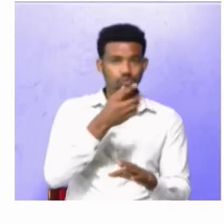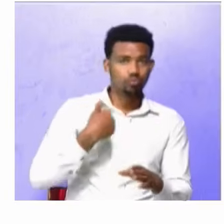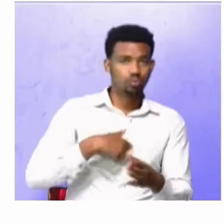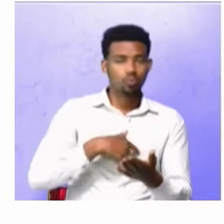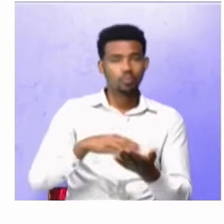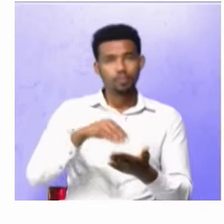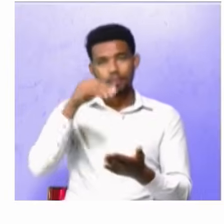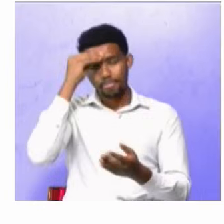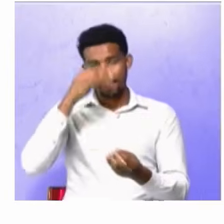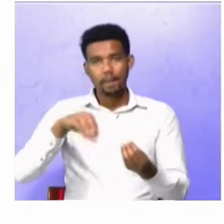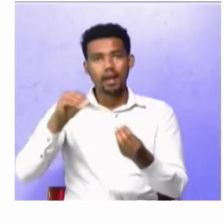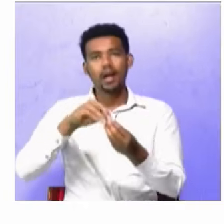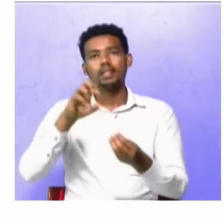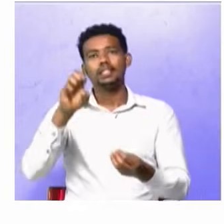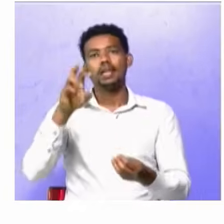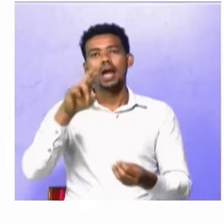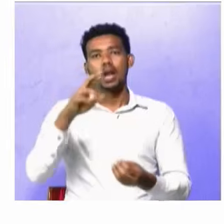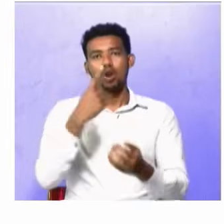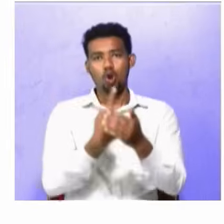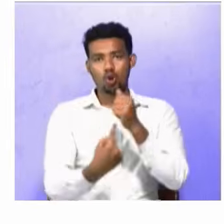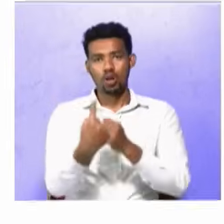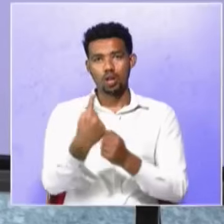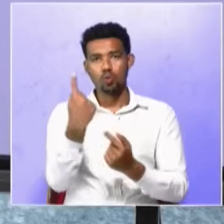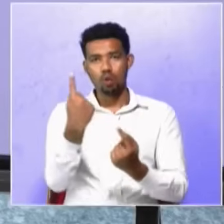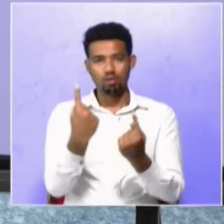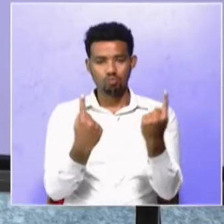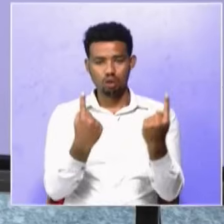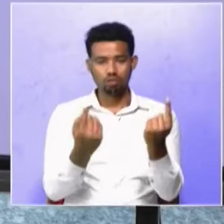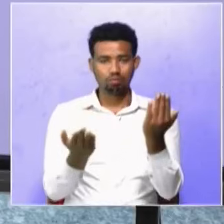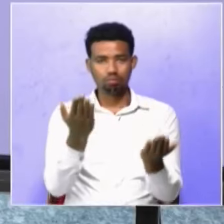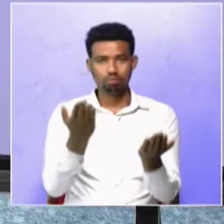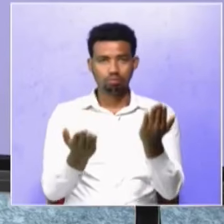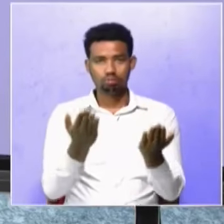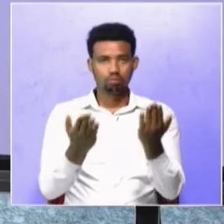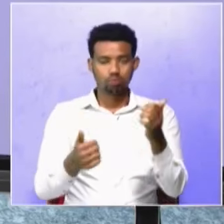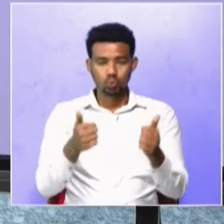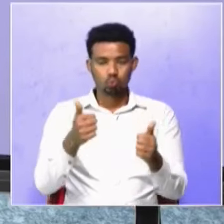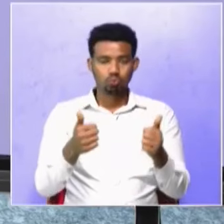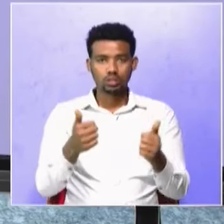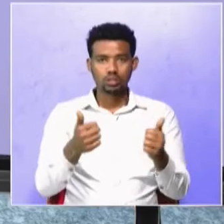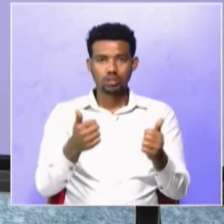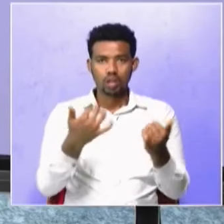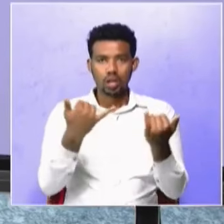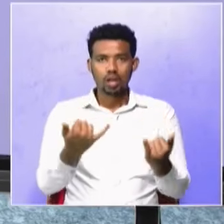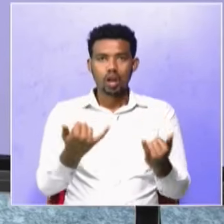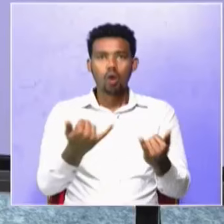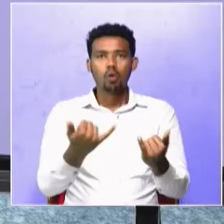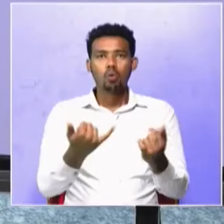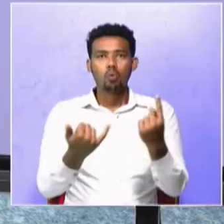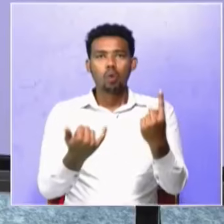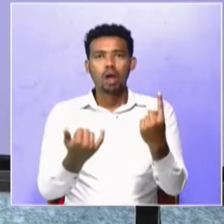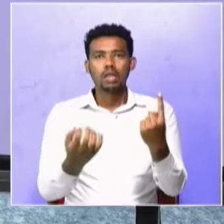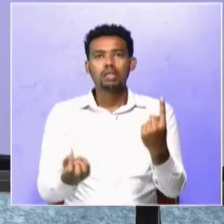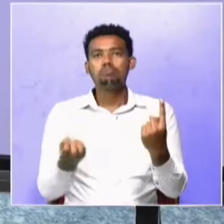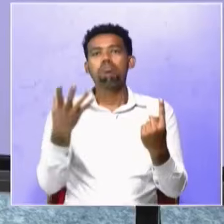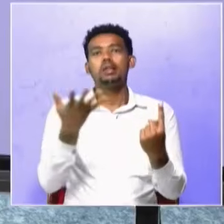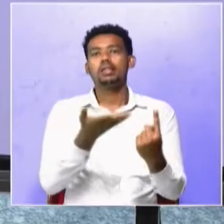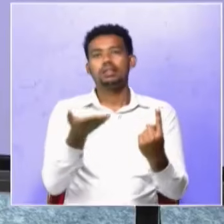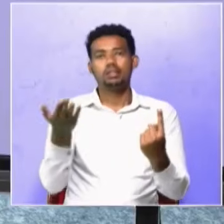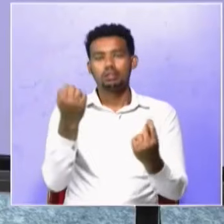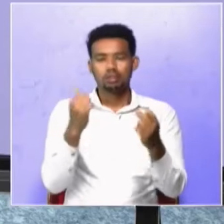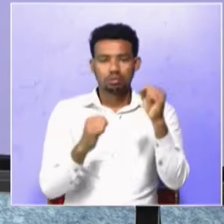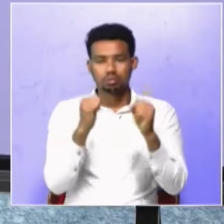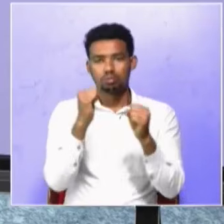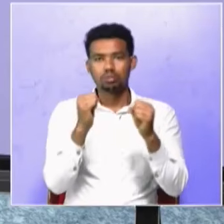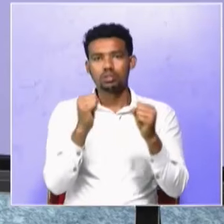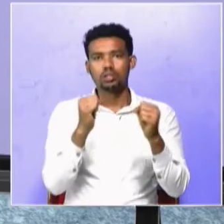Look, students, we are using est at the end of the adjective words. Tall, tallest.